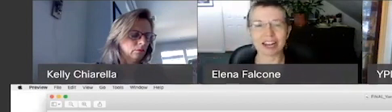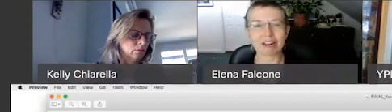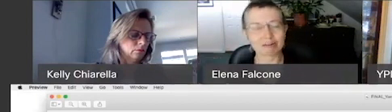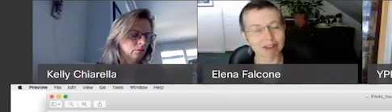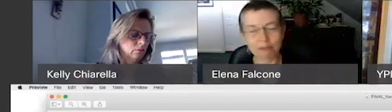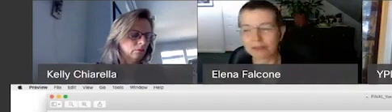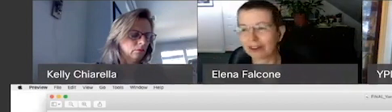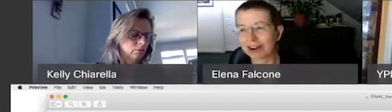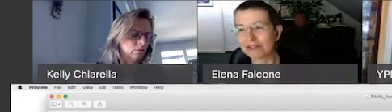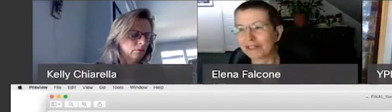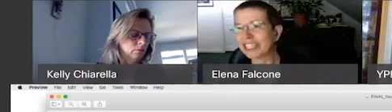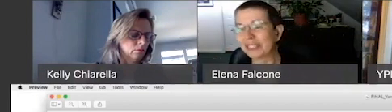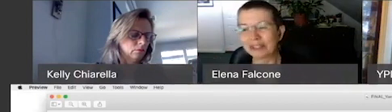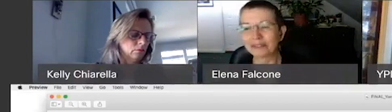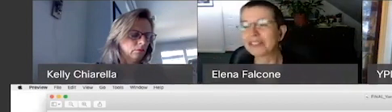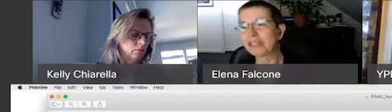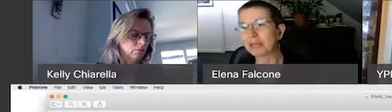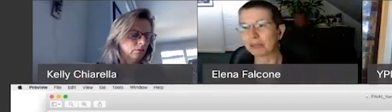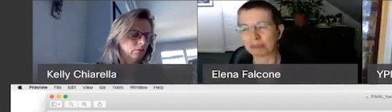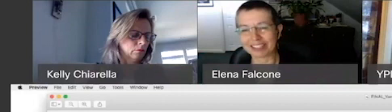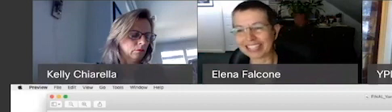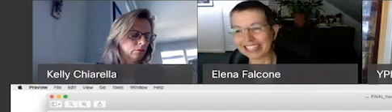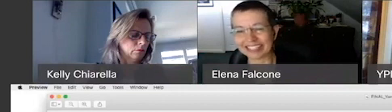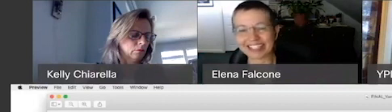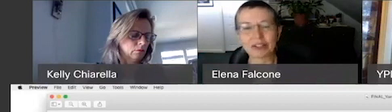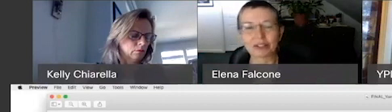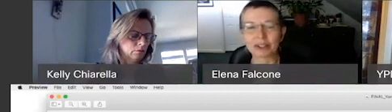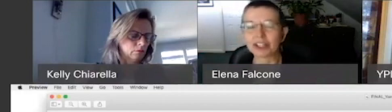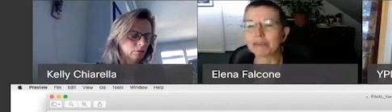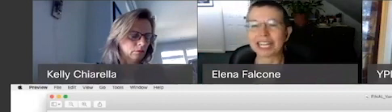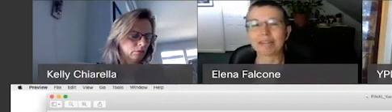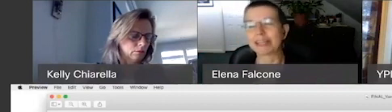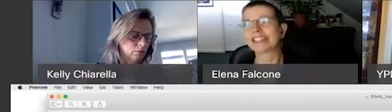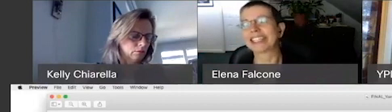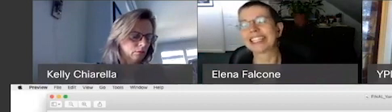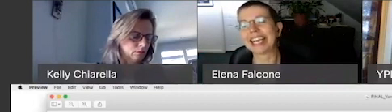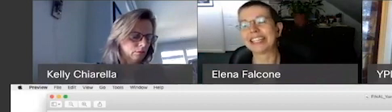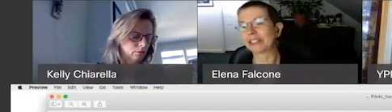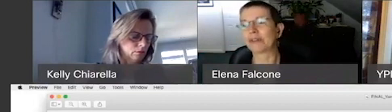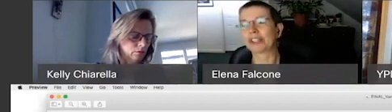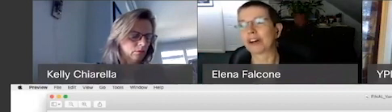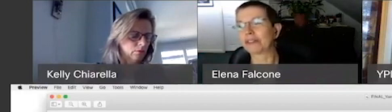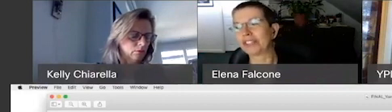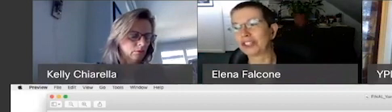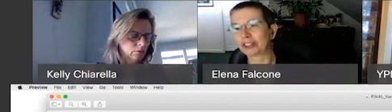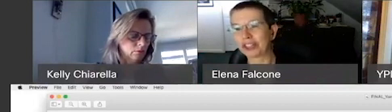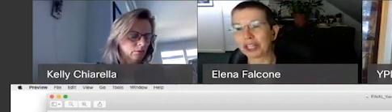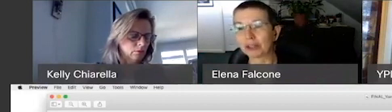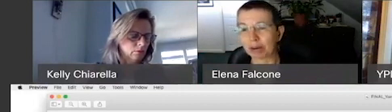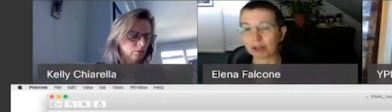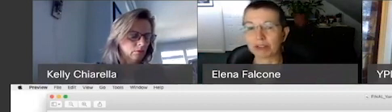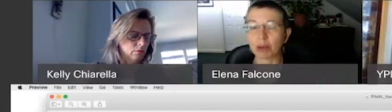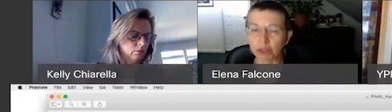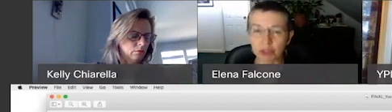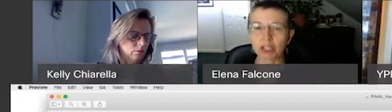in a rapid fire 15 minute presentation. So you're going to be getting basically a taste of the Senior Law